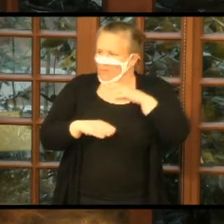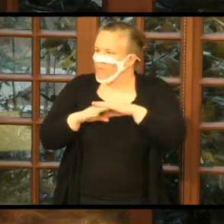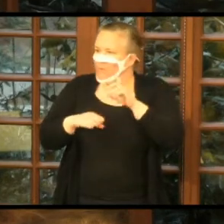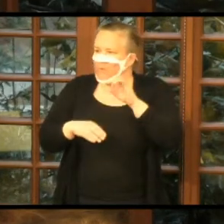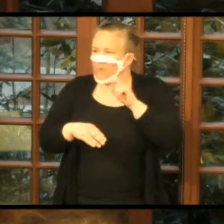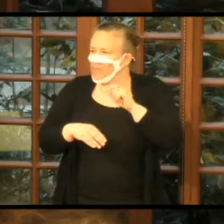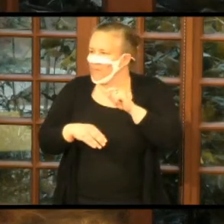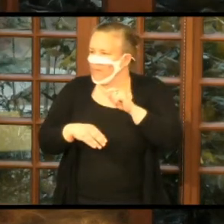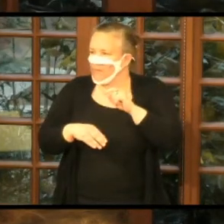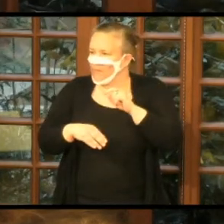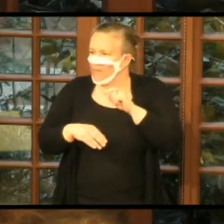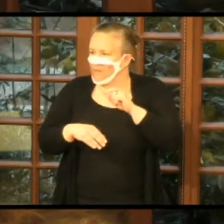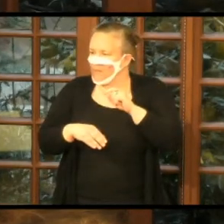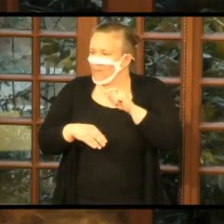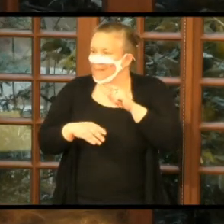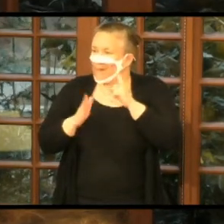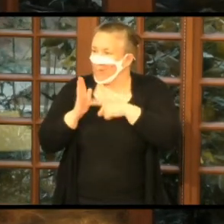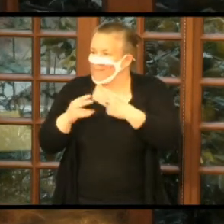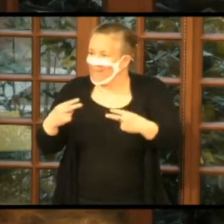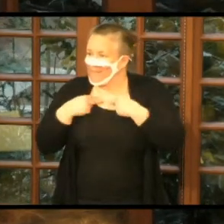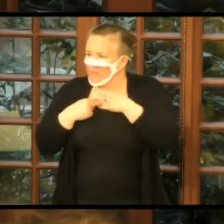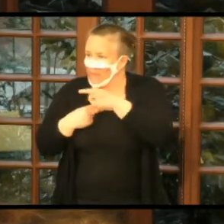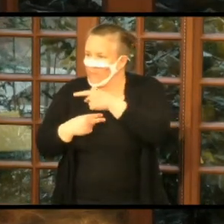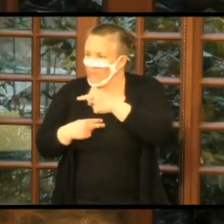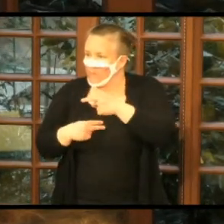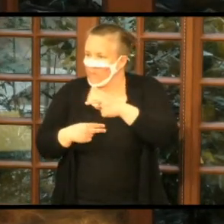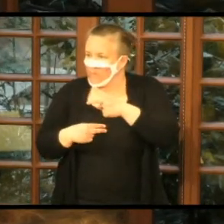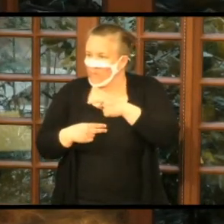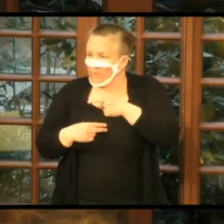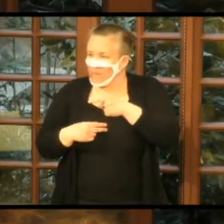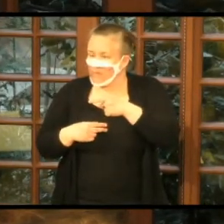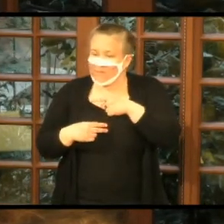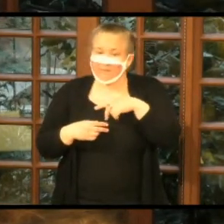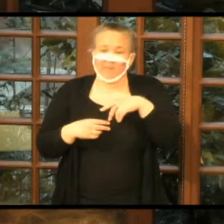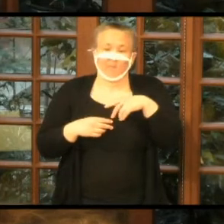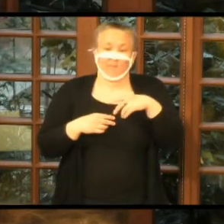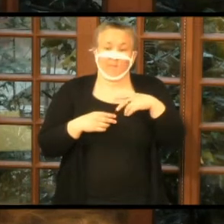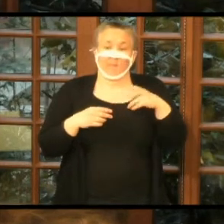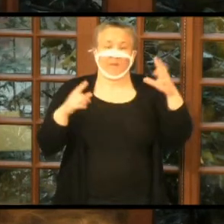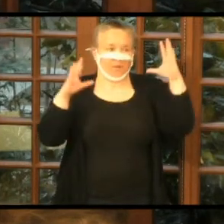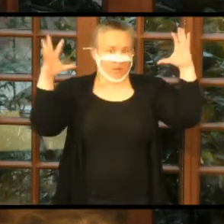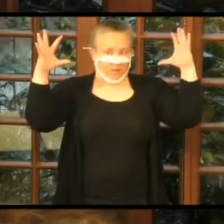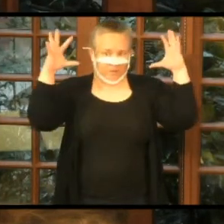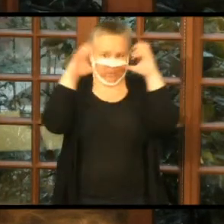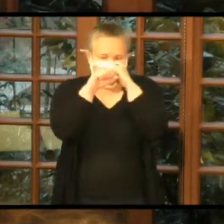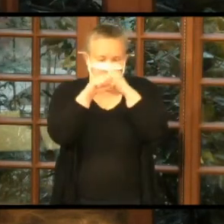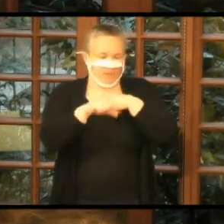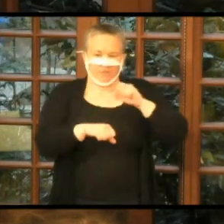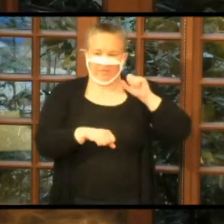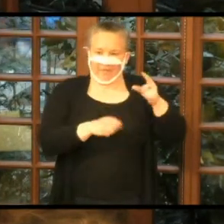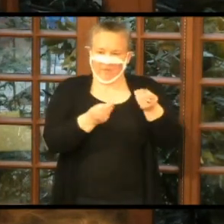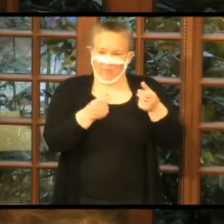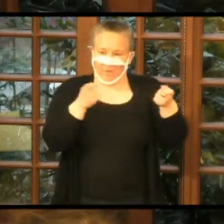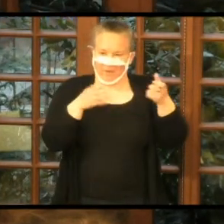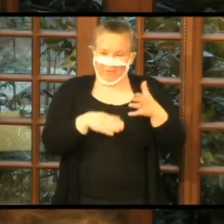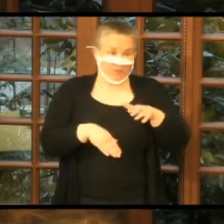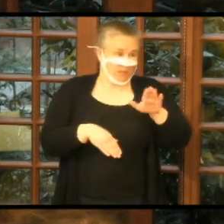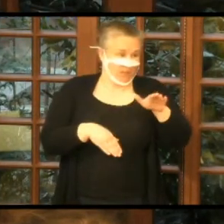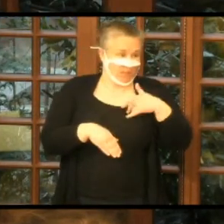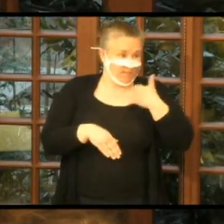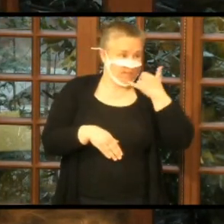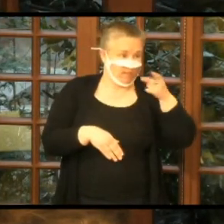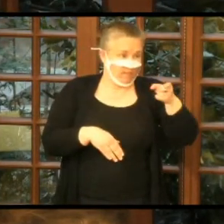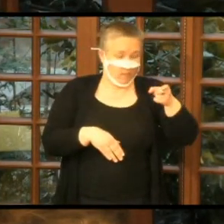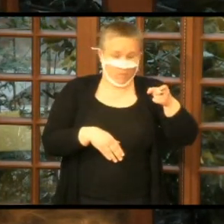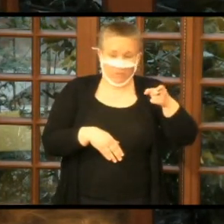it. Once they have trapped you. When the vignette faded, she asked the property manager if he had a